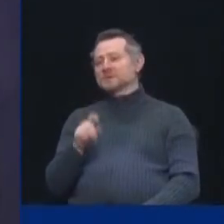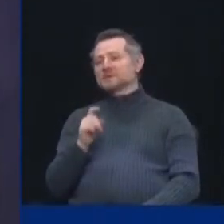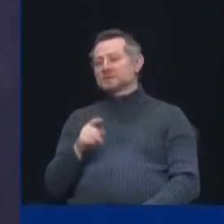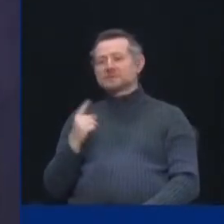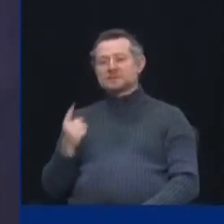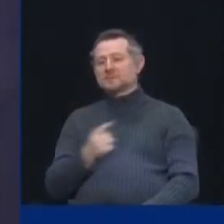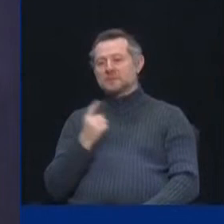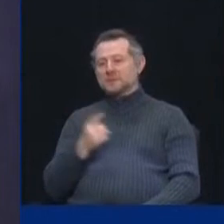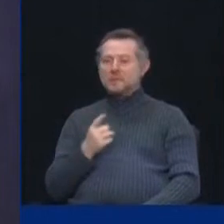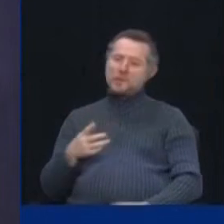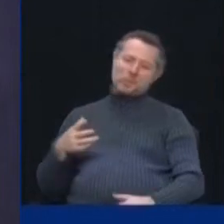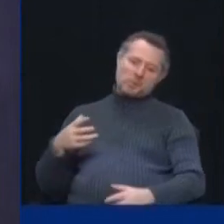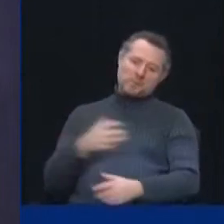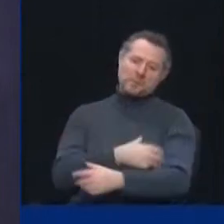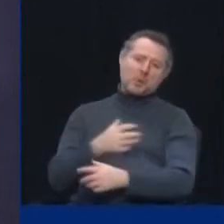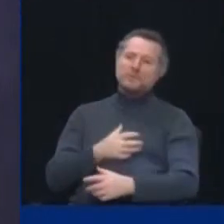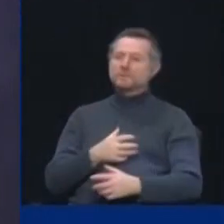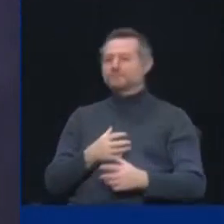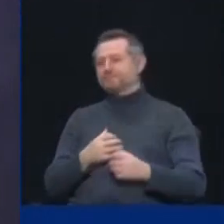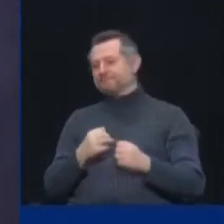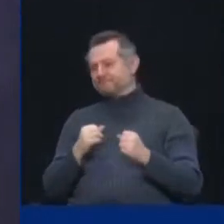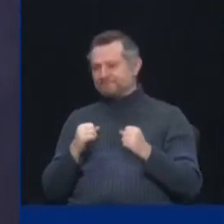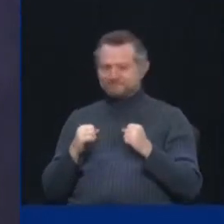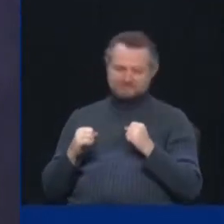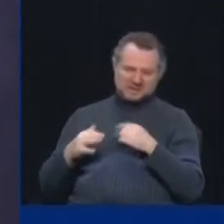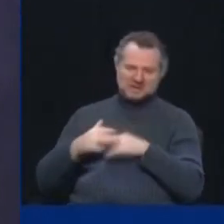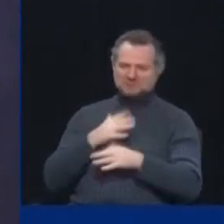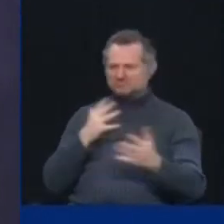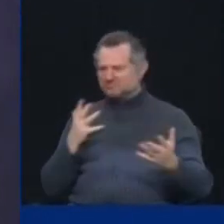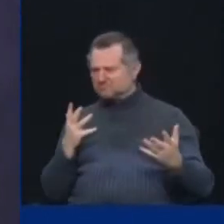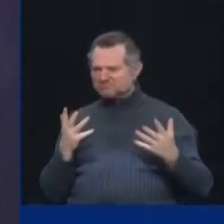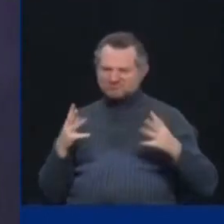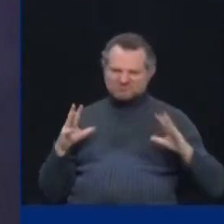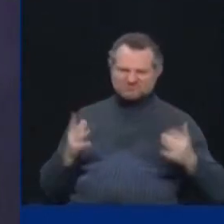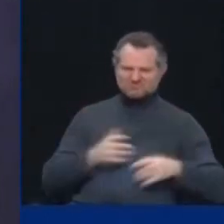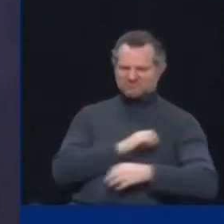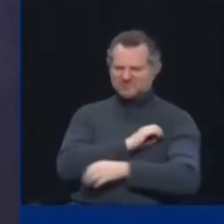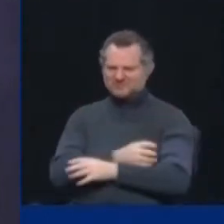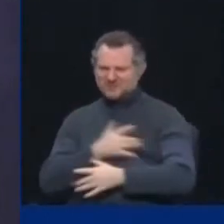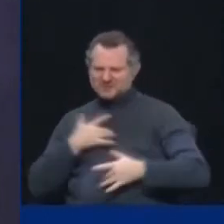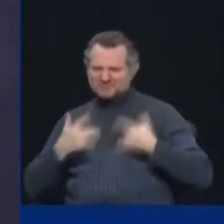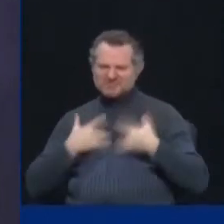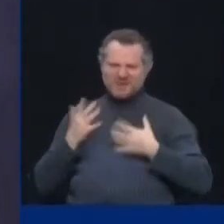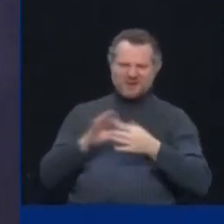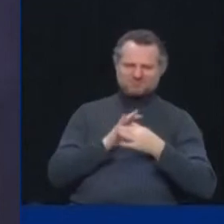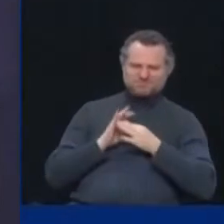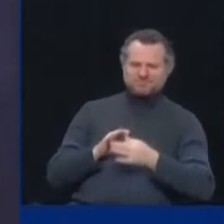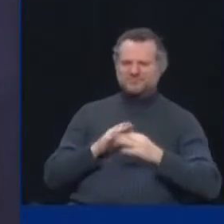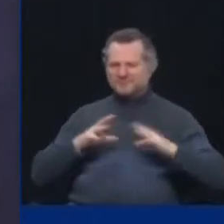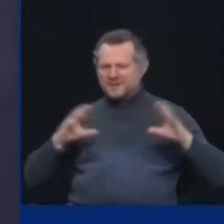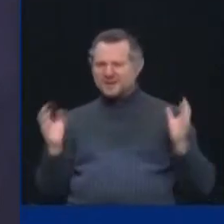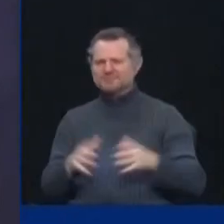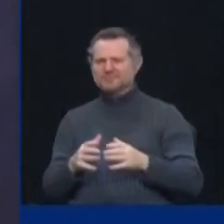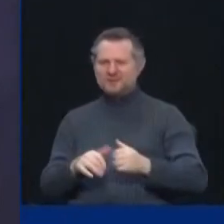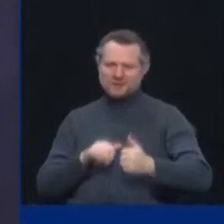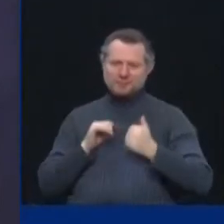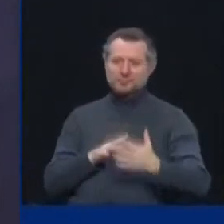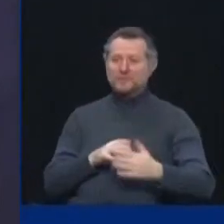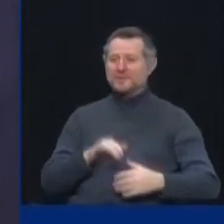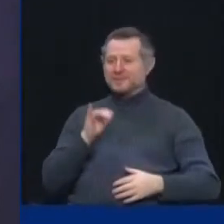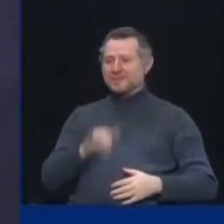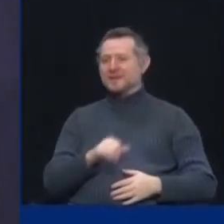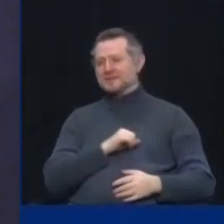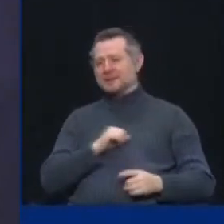powerful, energized, cohesive approach, and that's what you had in Senator Bailey